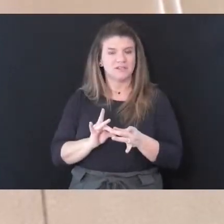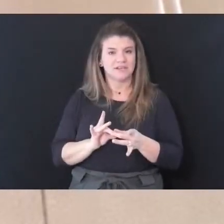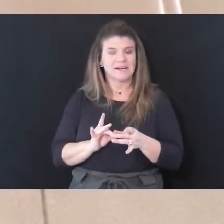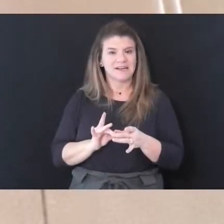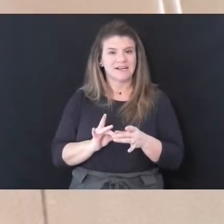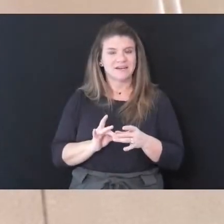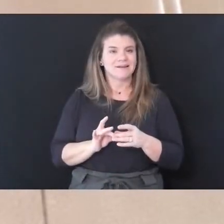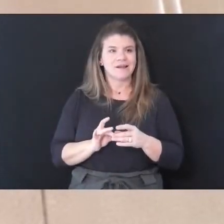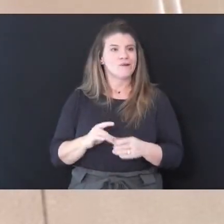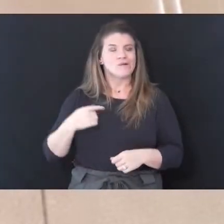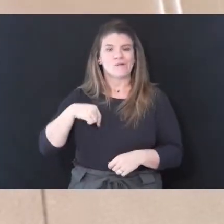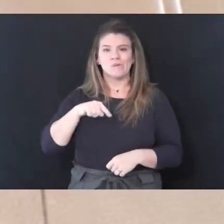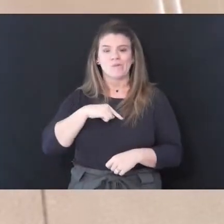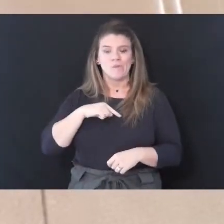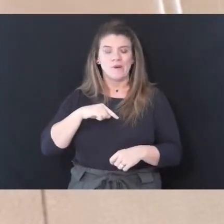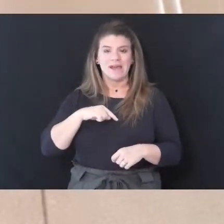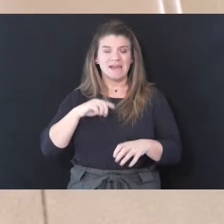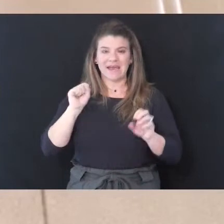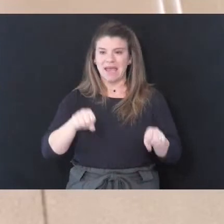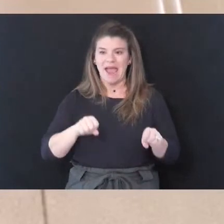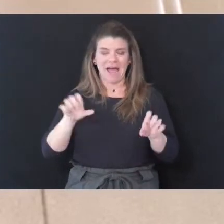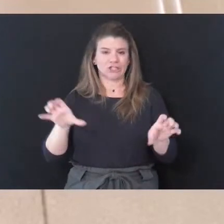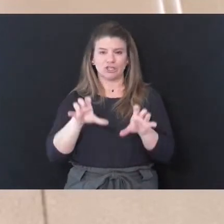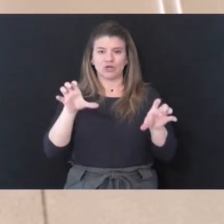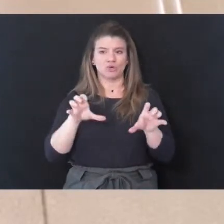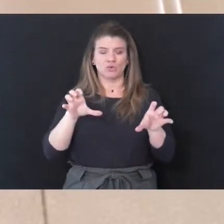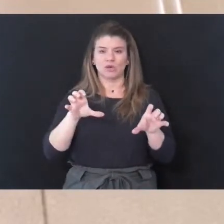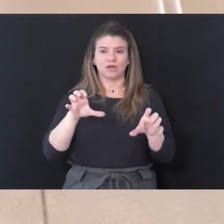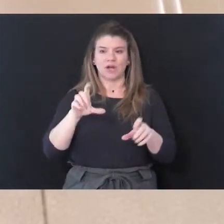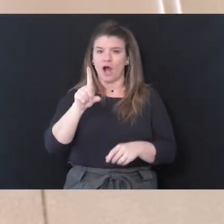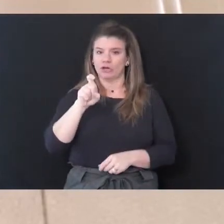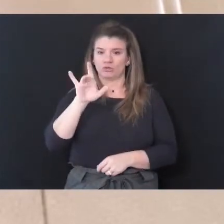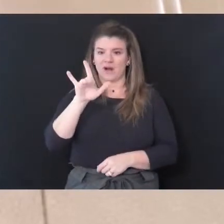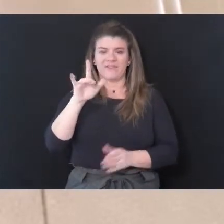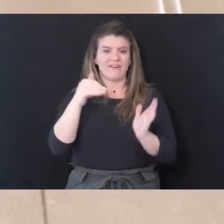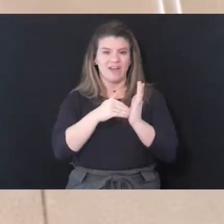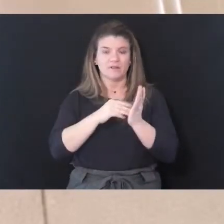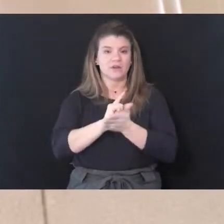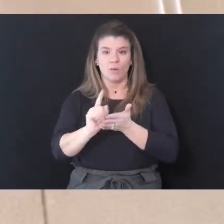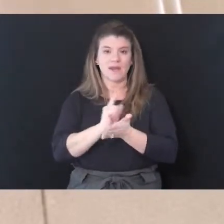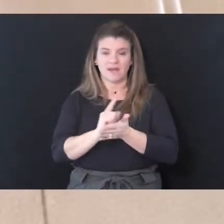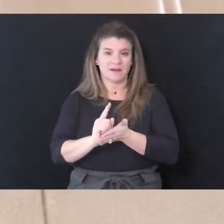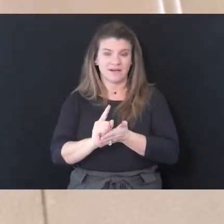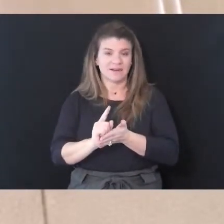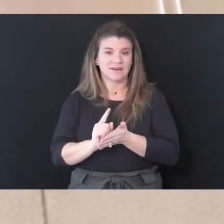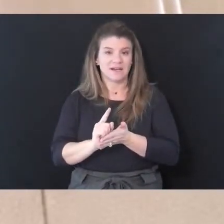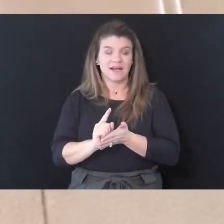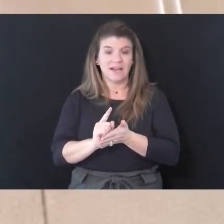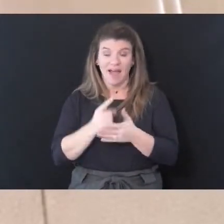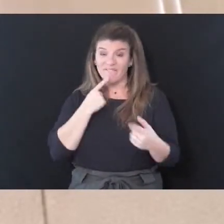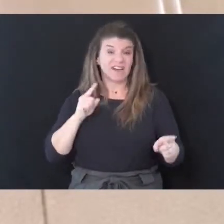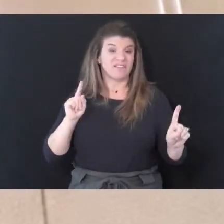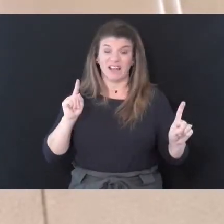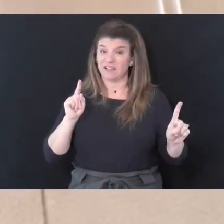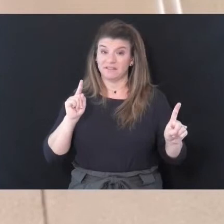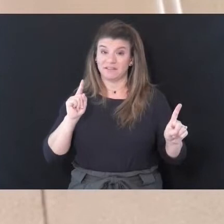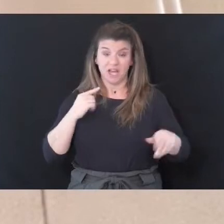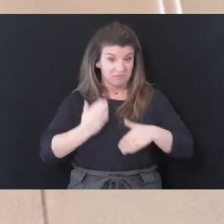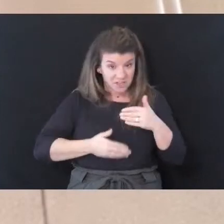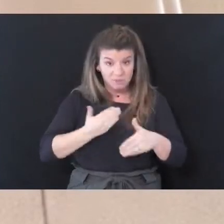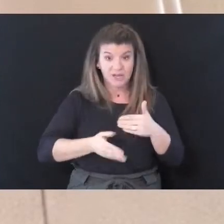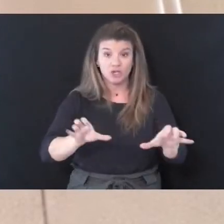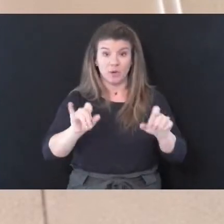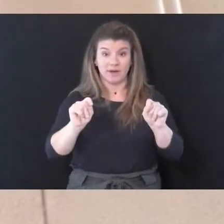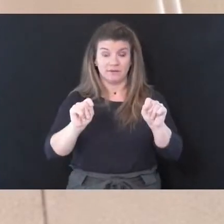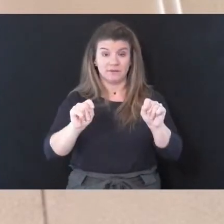that we could take a minimum of 125,000 doses a week right now and effectively and efficiently put them in